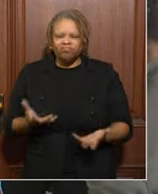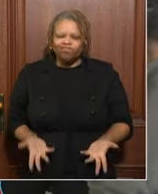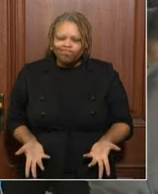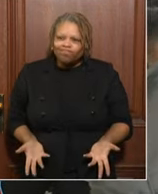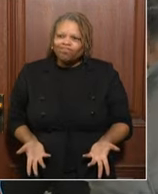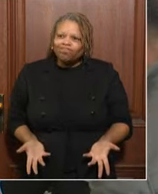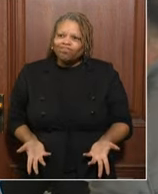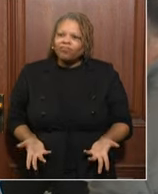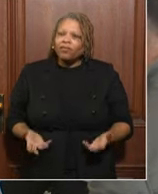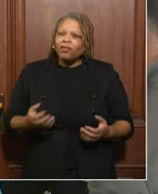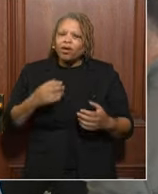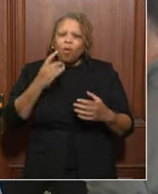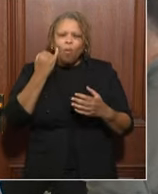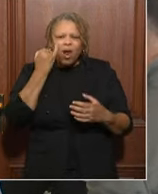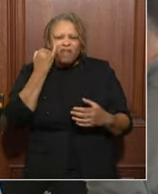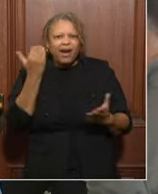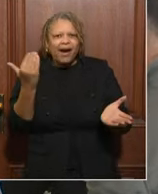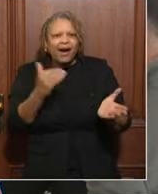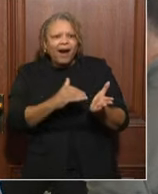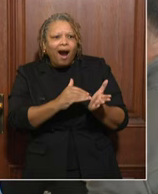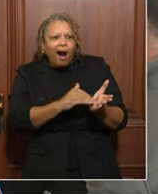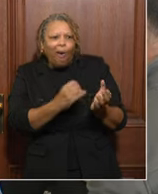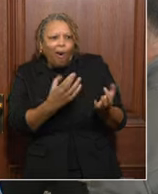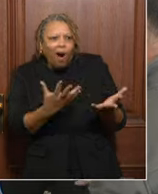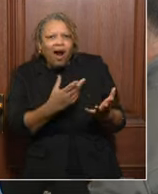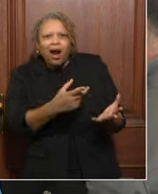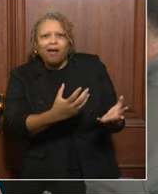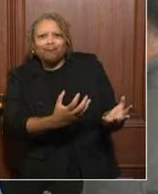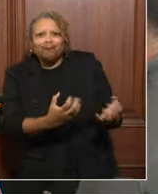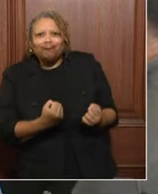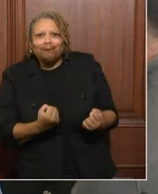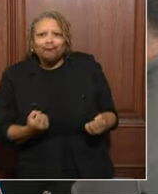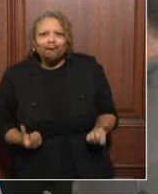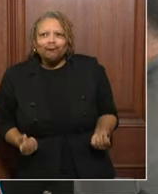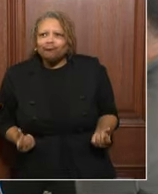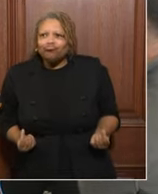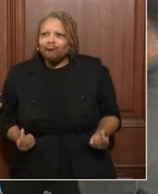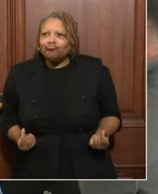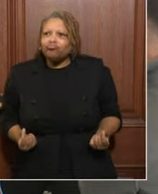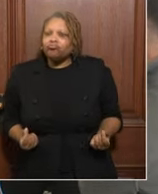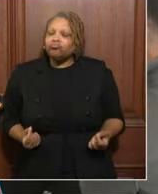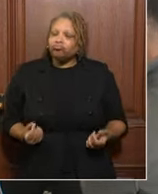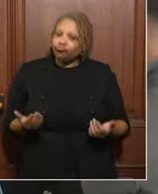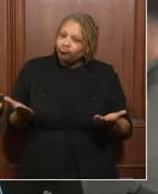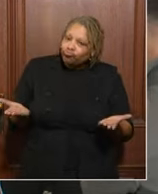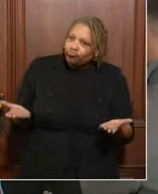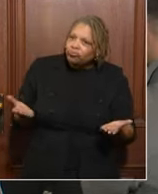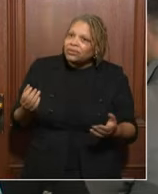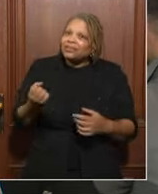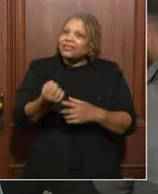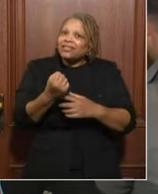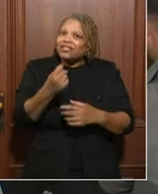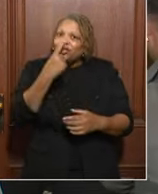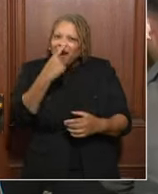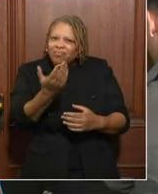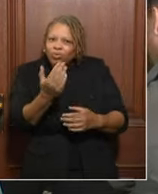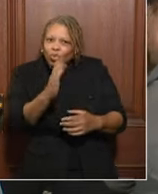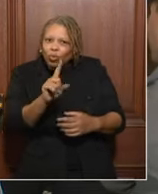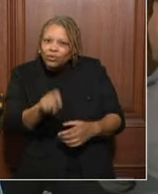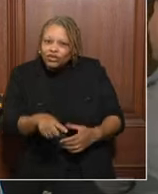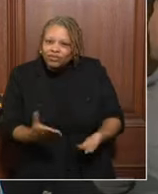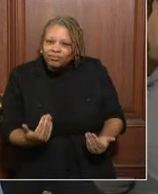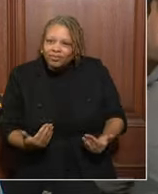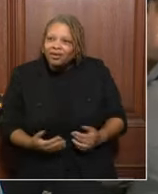Trump presidency again. Yes. Could you elaborate, please? I'm not at this